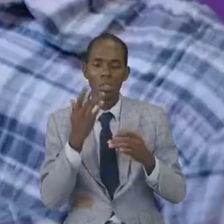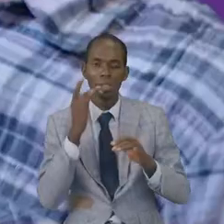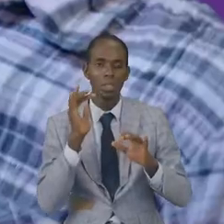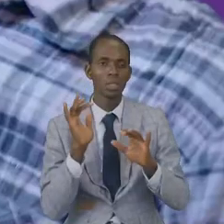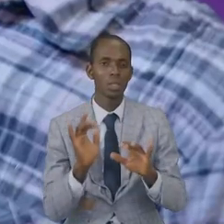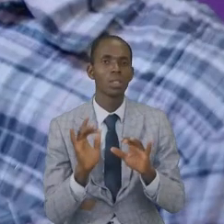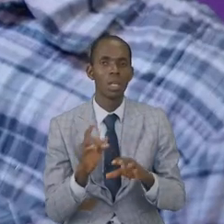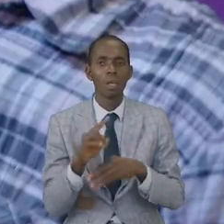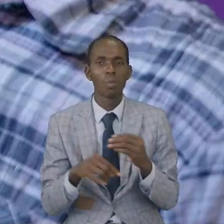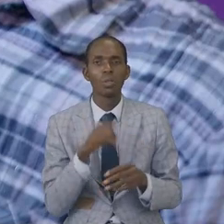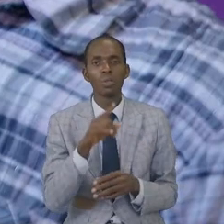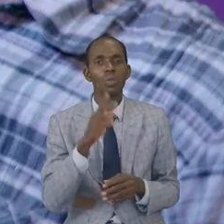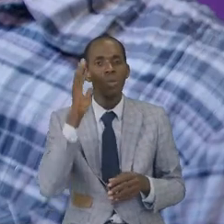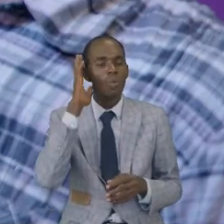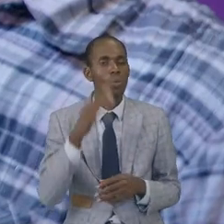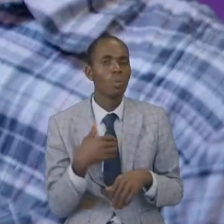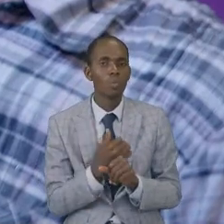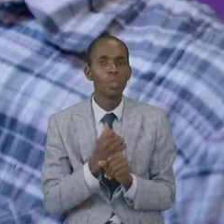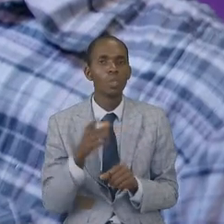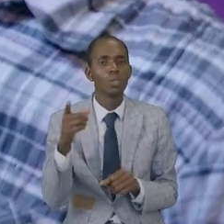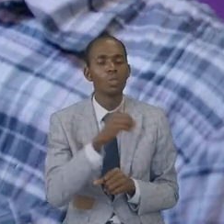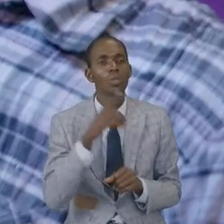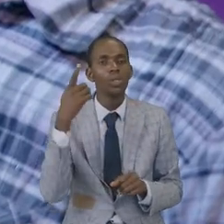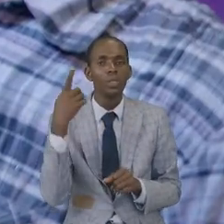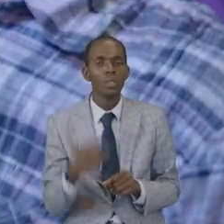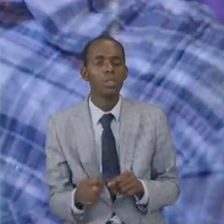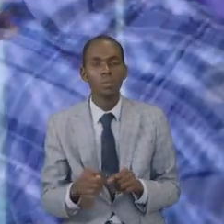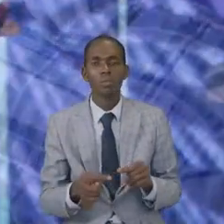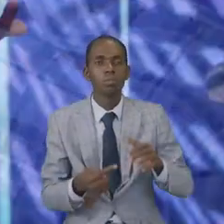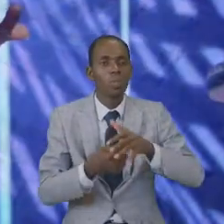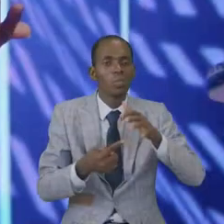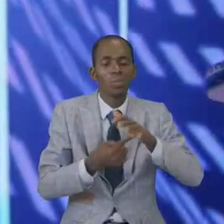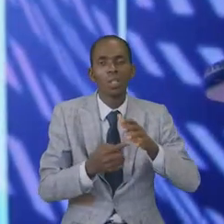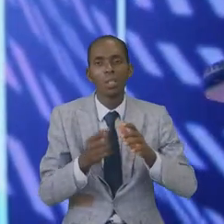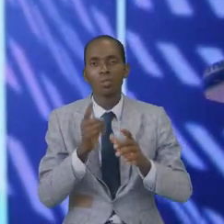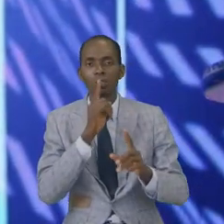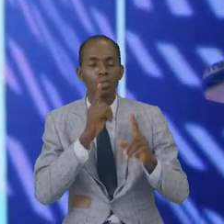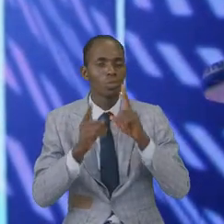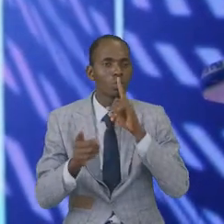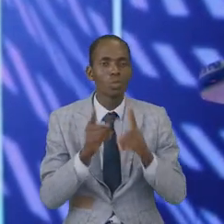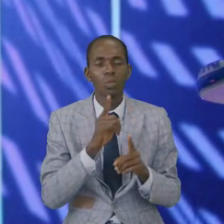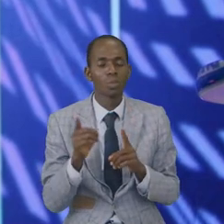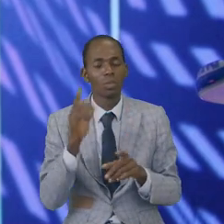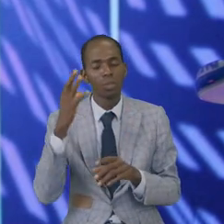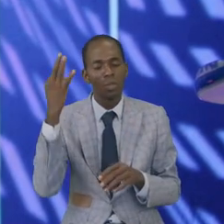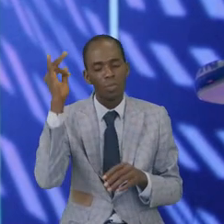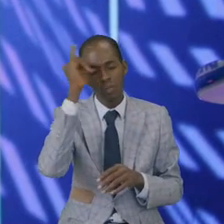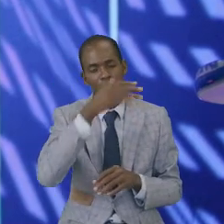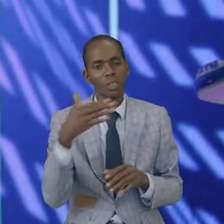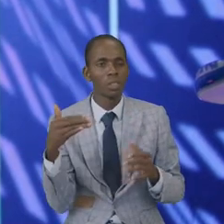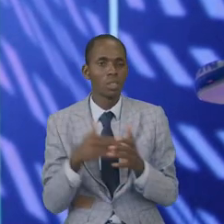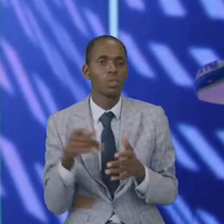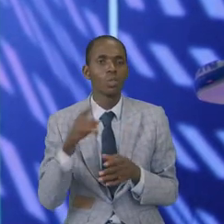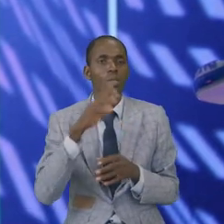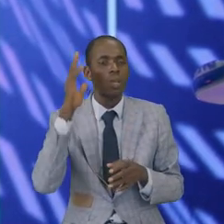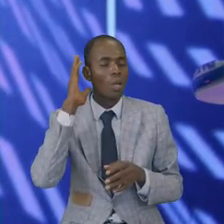you. They may make you the talk of the town, and they may be playing with who you are.